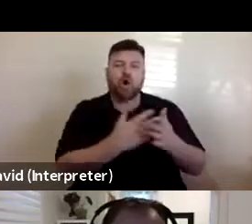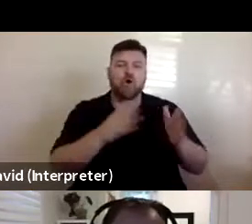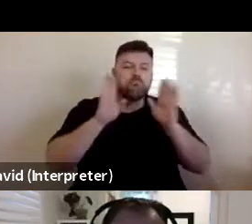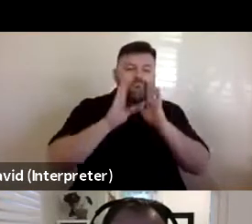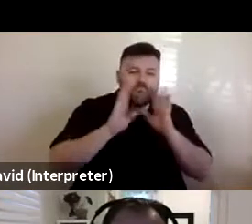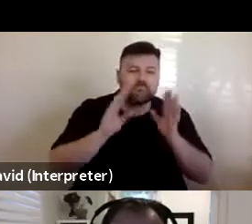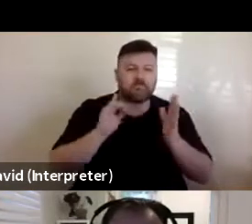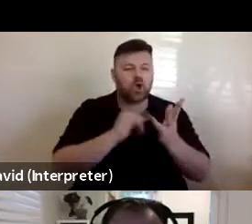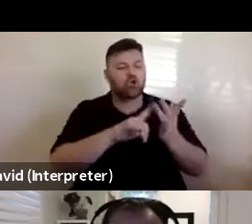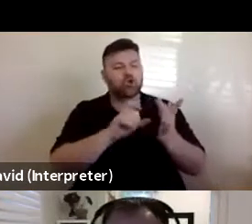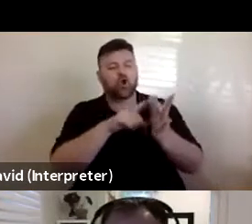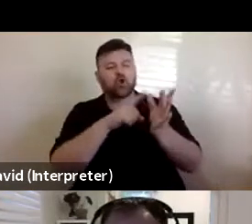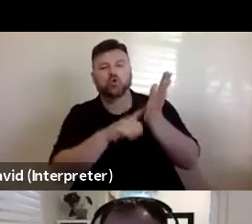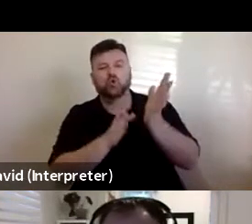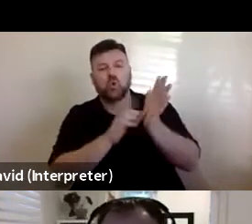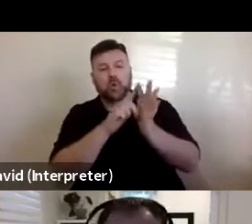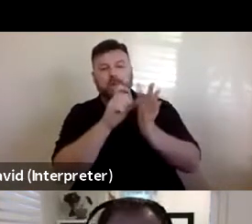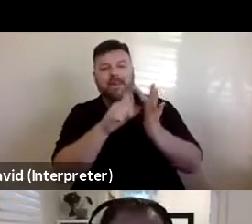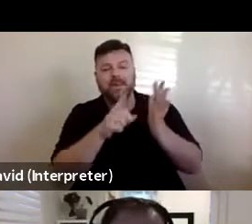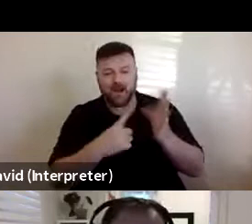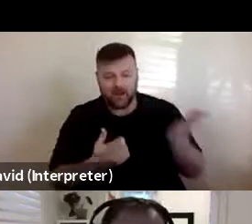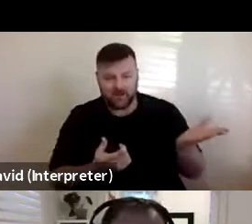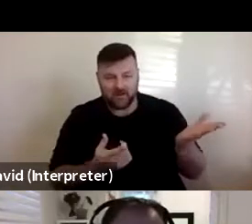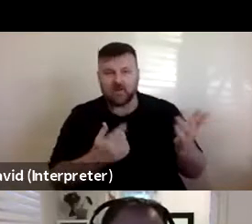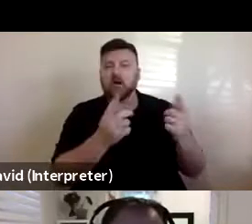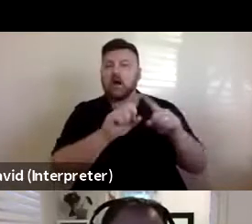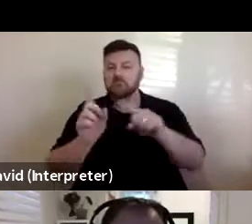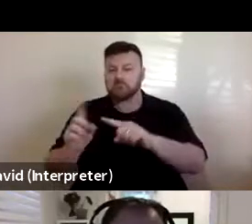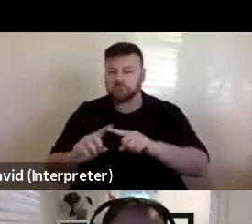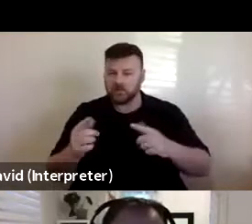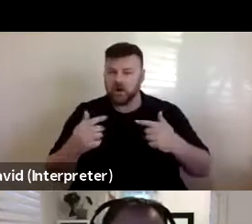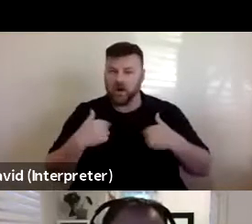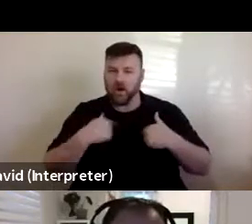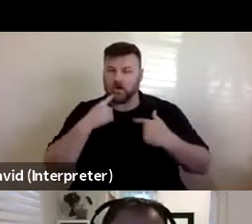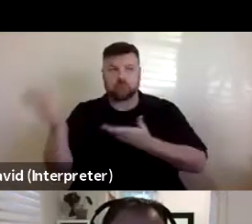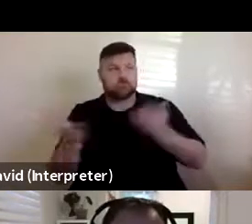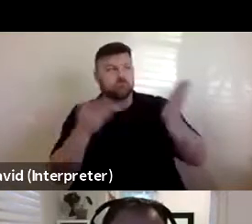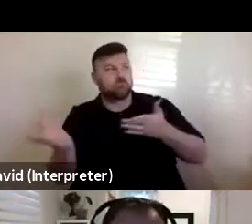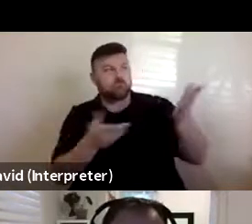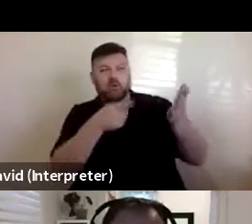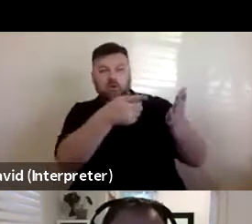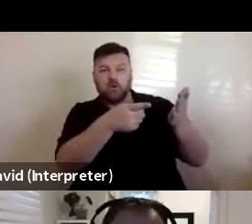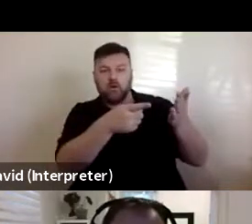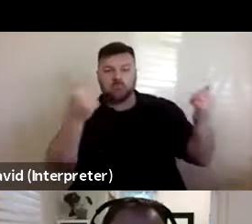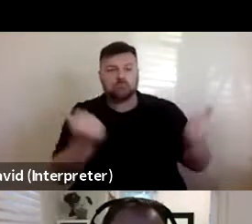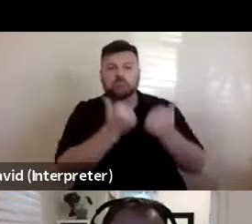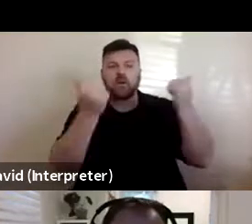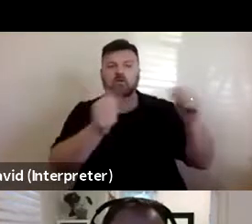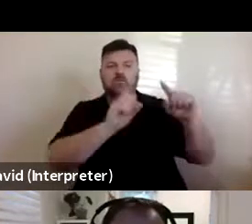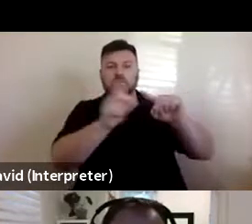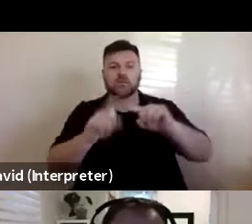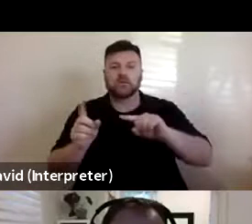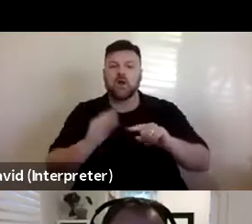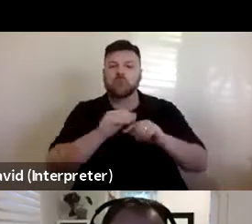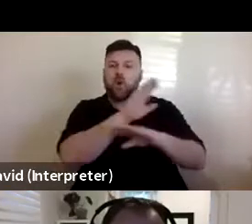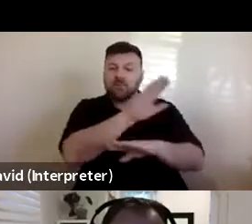where I have been saying, look, here's all this other amazing digital content that's coming from around the world and particularly